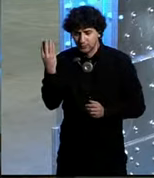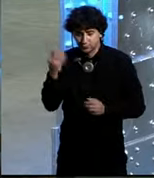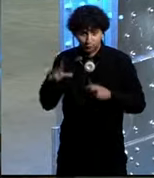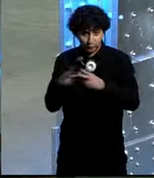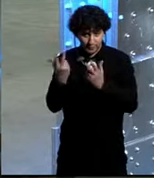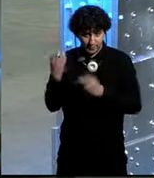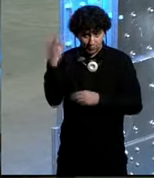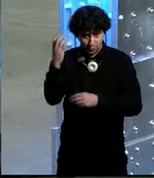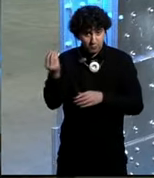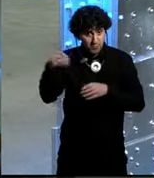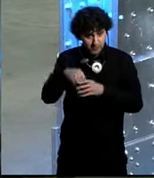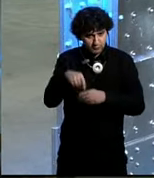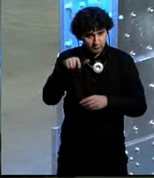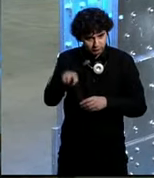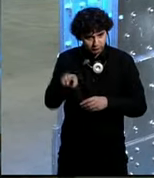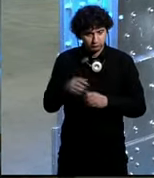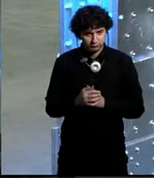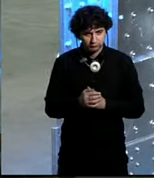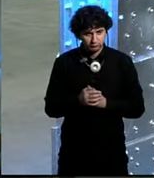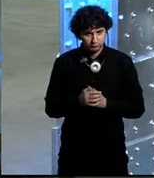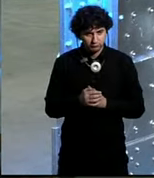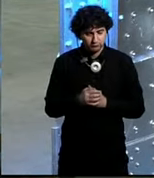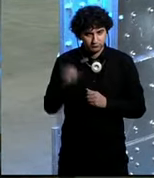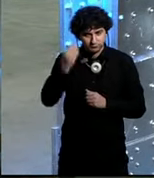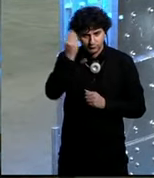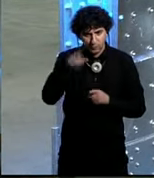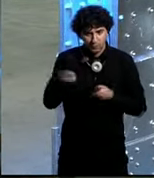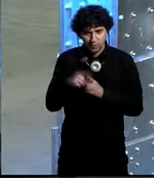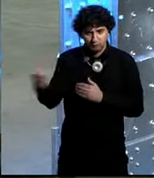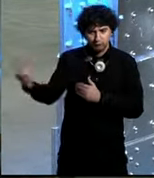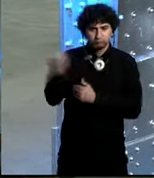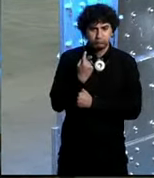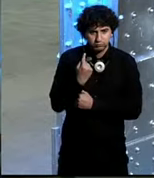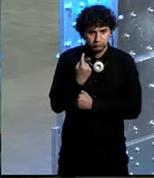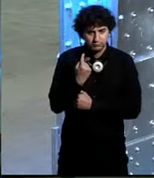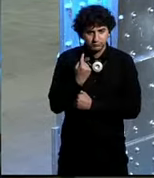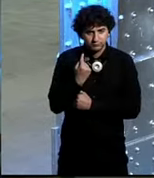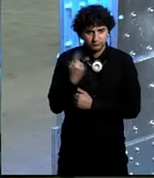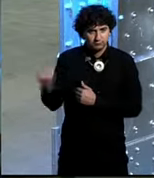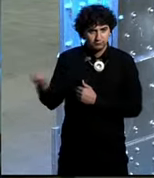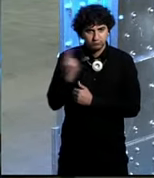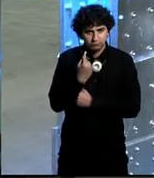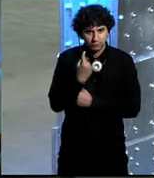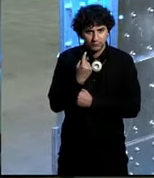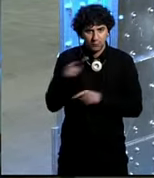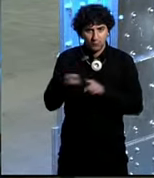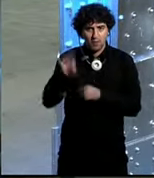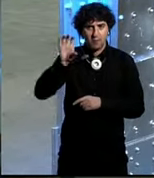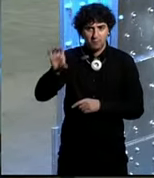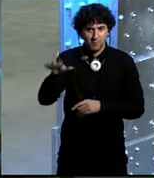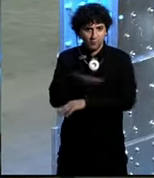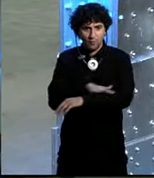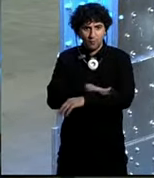the Colombian society and different communities started taking part in that mandate. They started